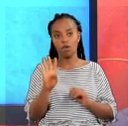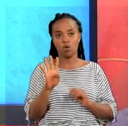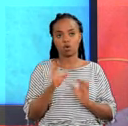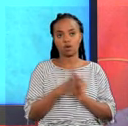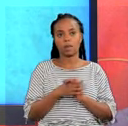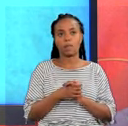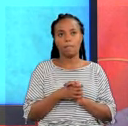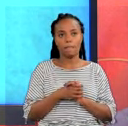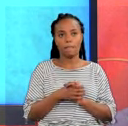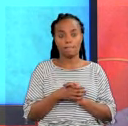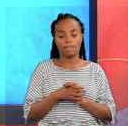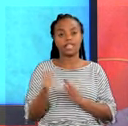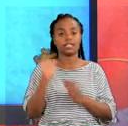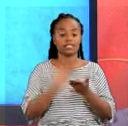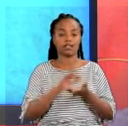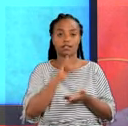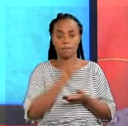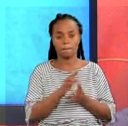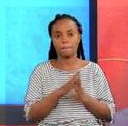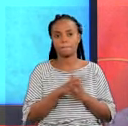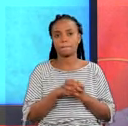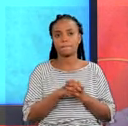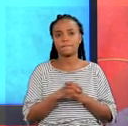4. This will be the center.